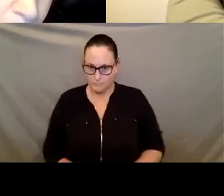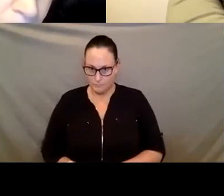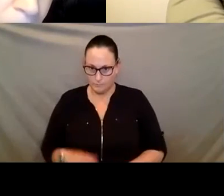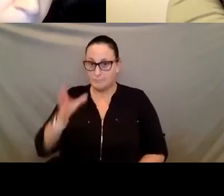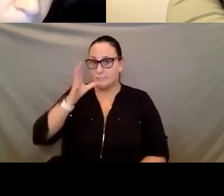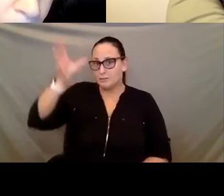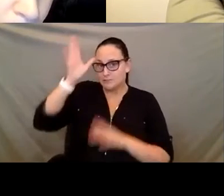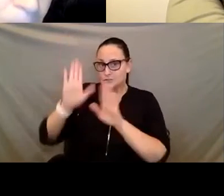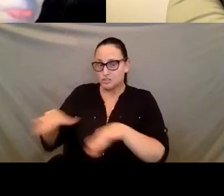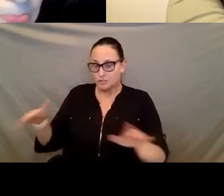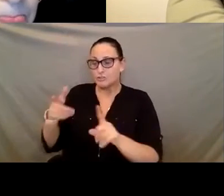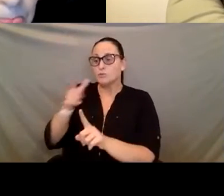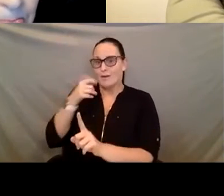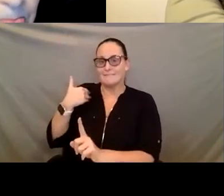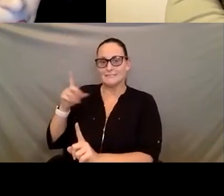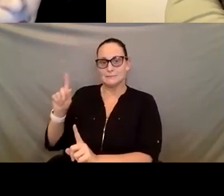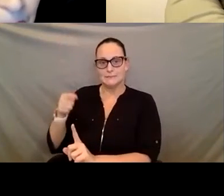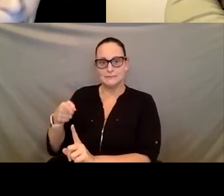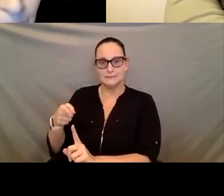Parents of children with disabilities,